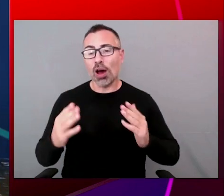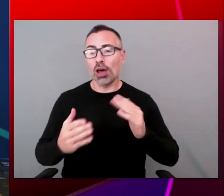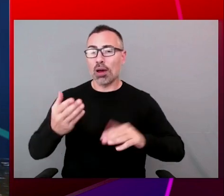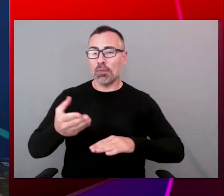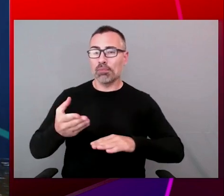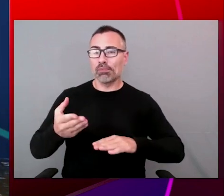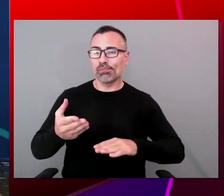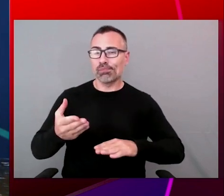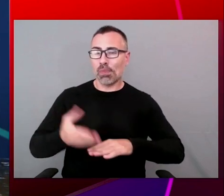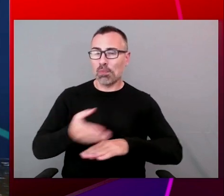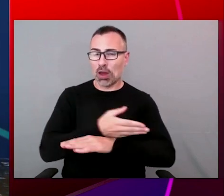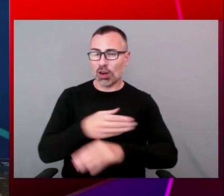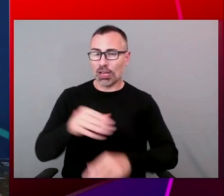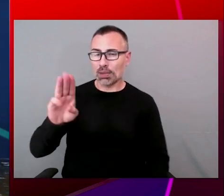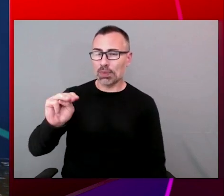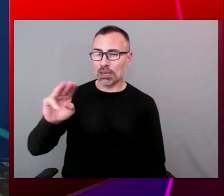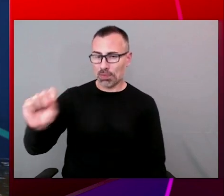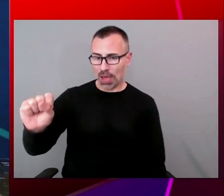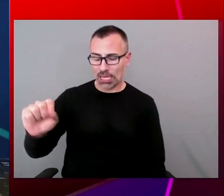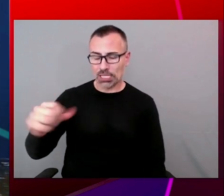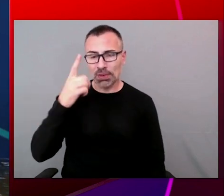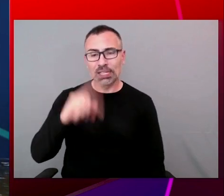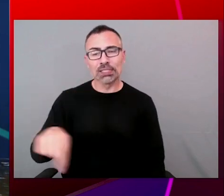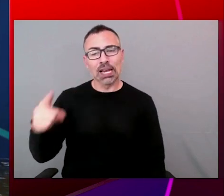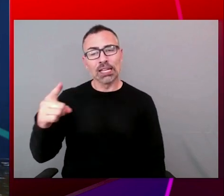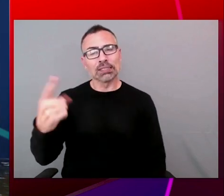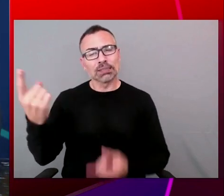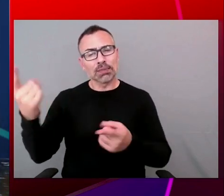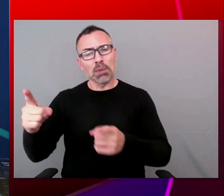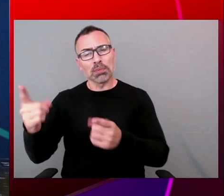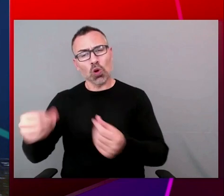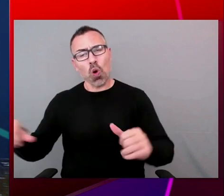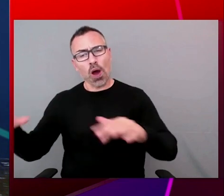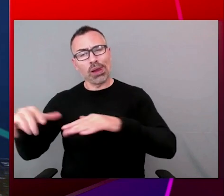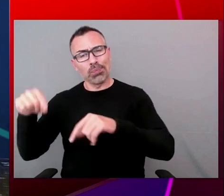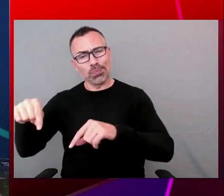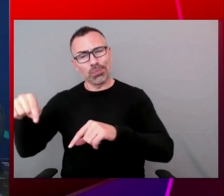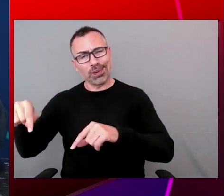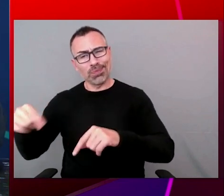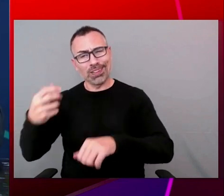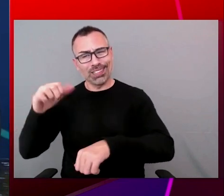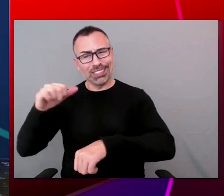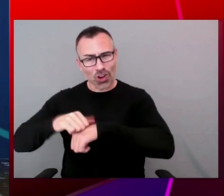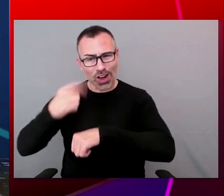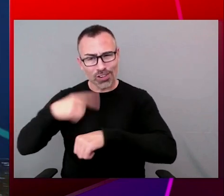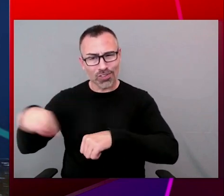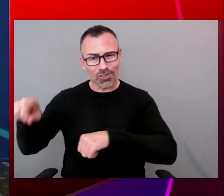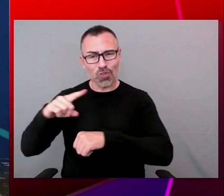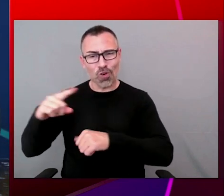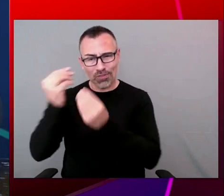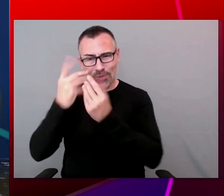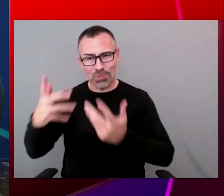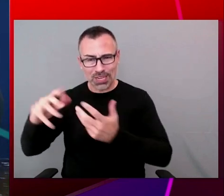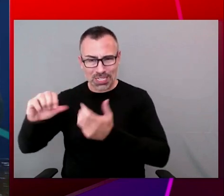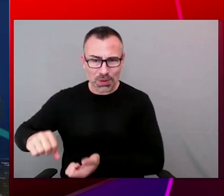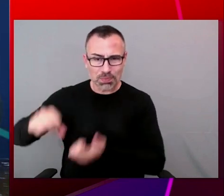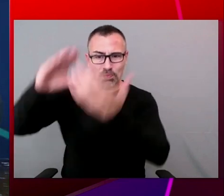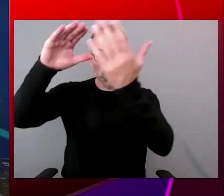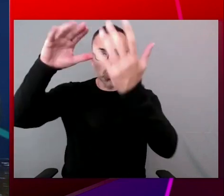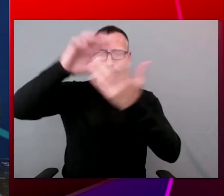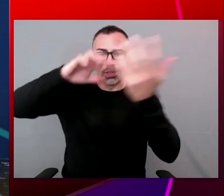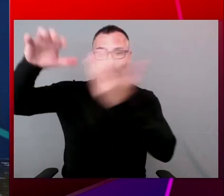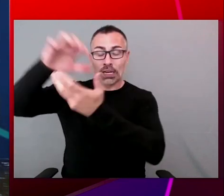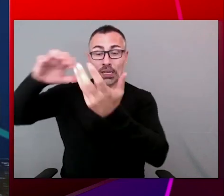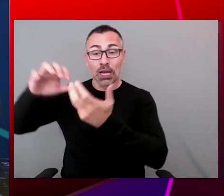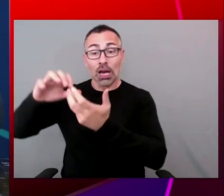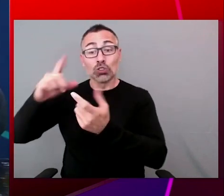because that's really been an on-prem, right, tough to get data to the cloud. We're helping customers get that data to the cloud now so they can marry that with other